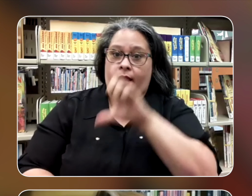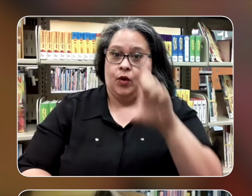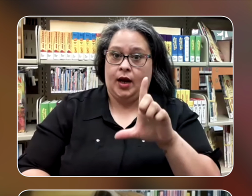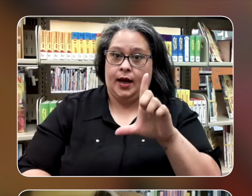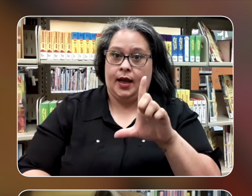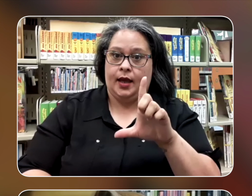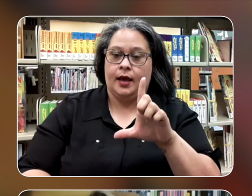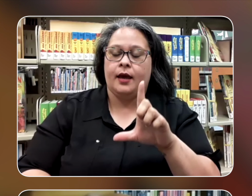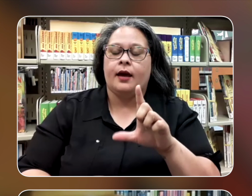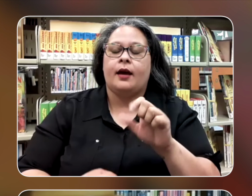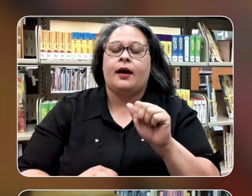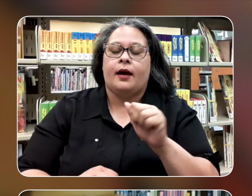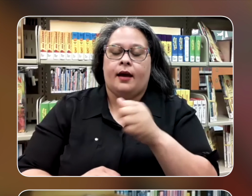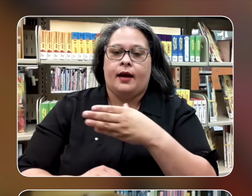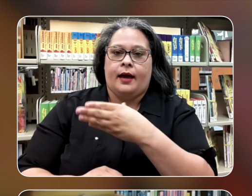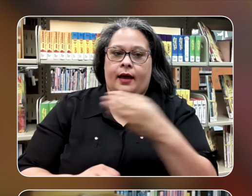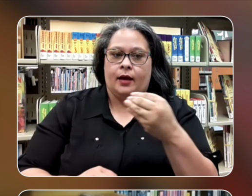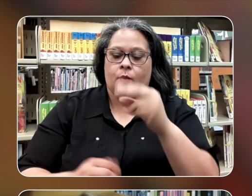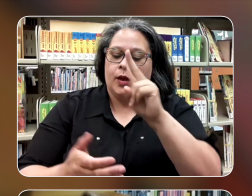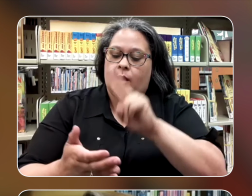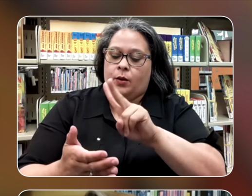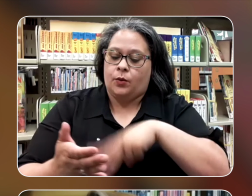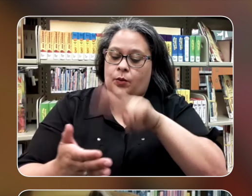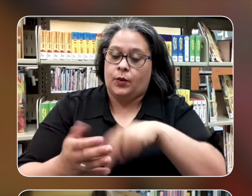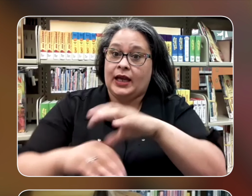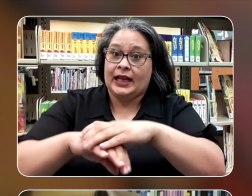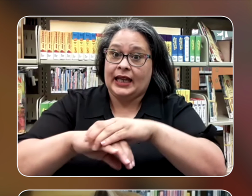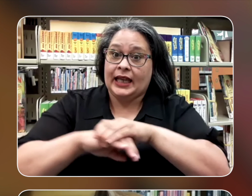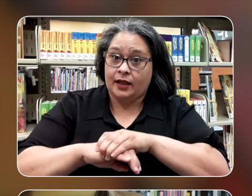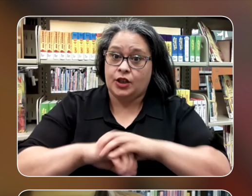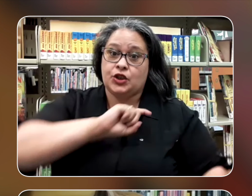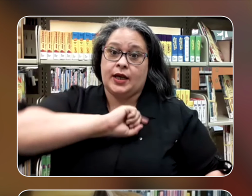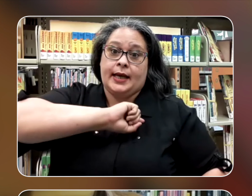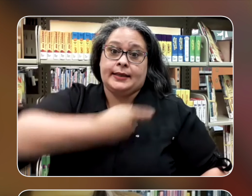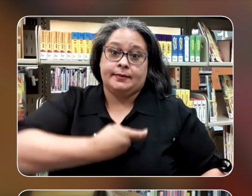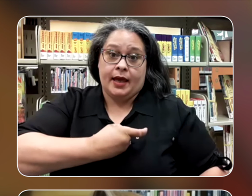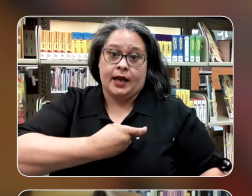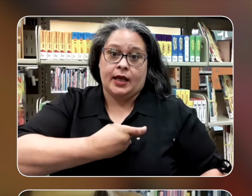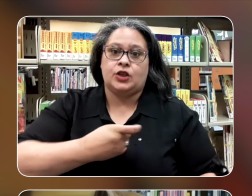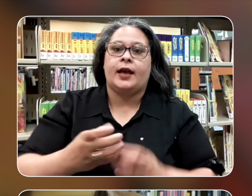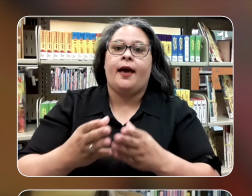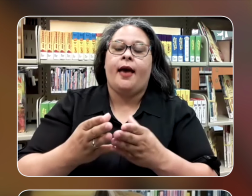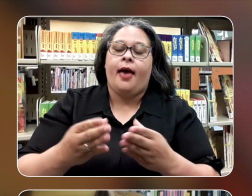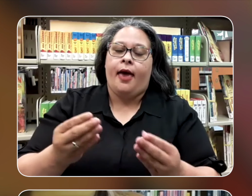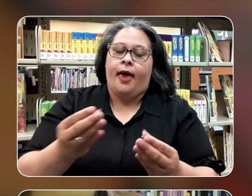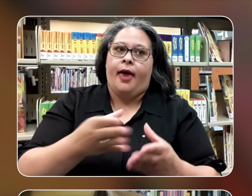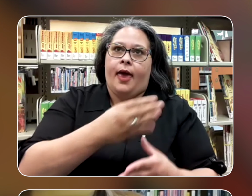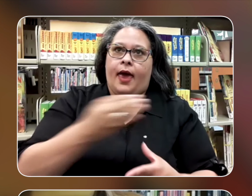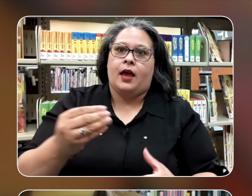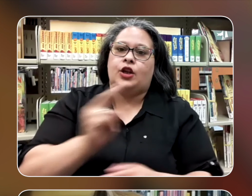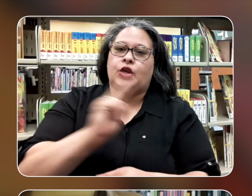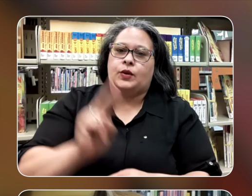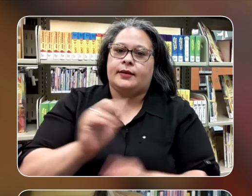of our library partnership, we read a book in English and in Spanish, and we relate it to a work of art from the Norton Museum of